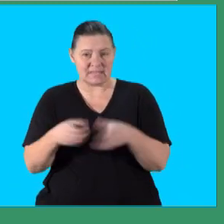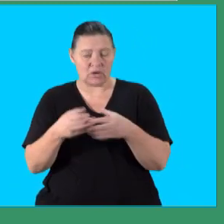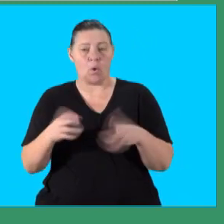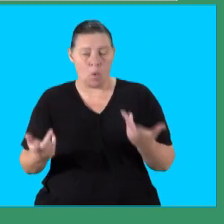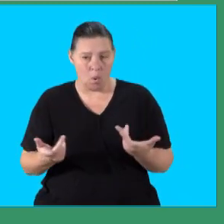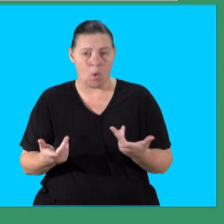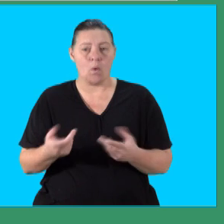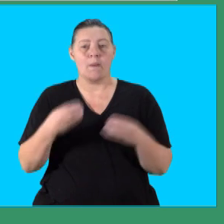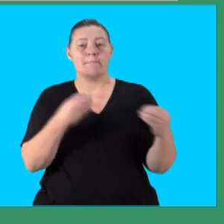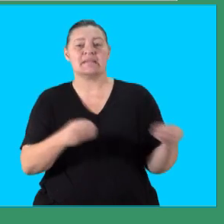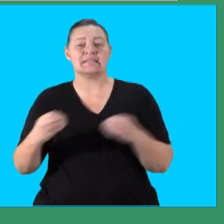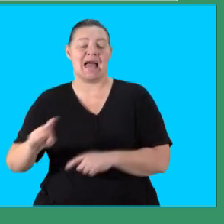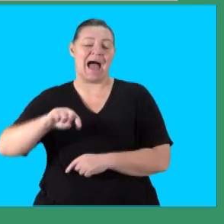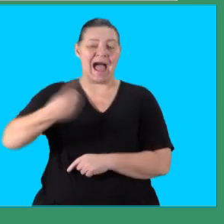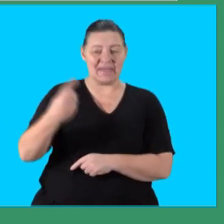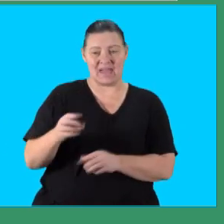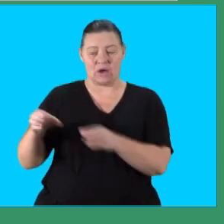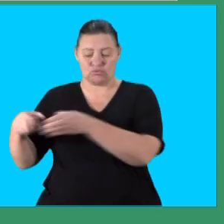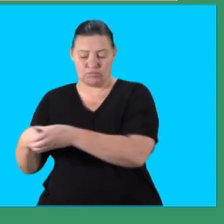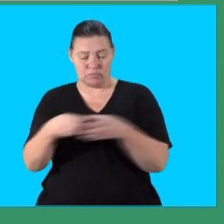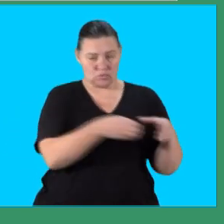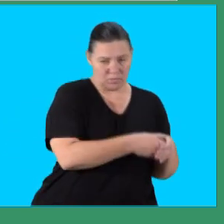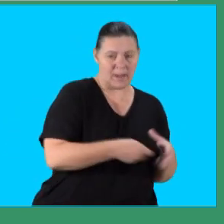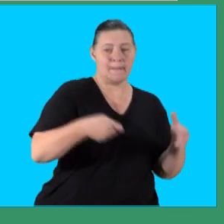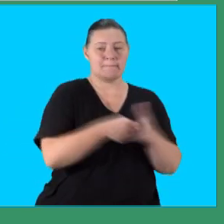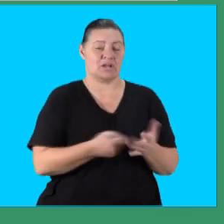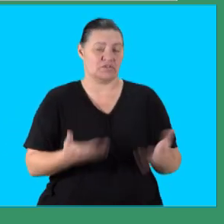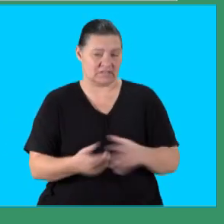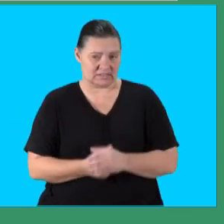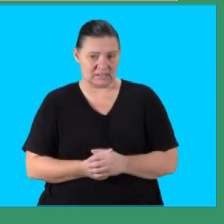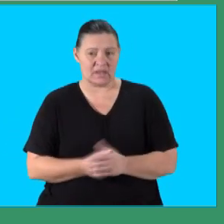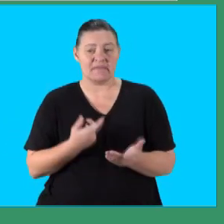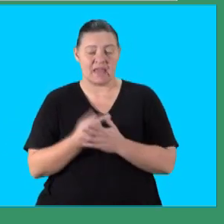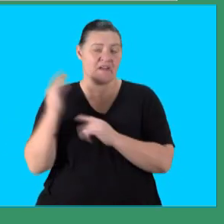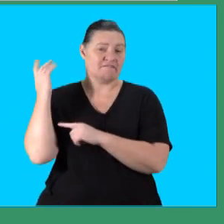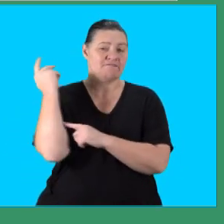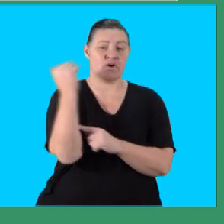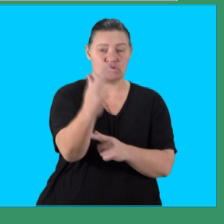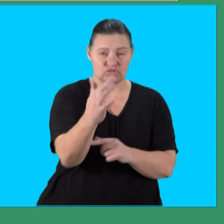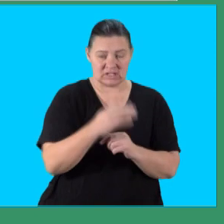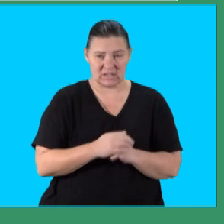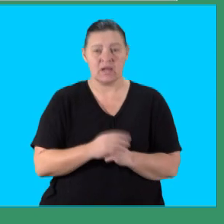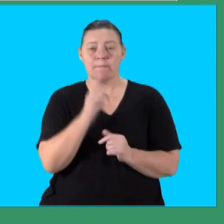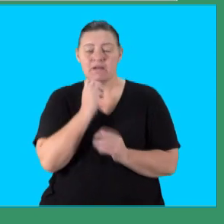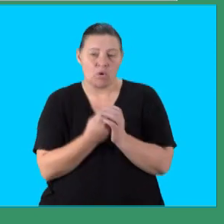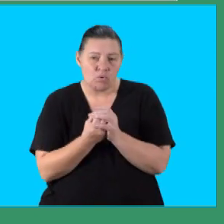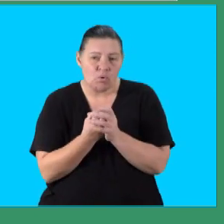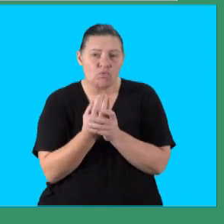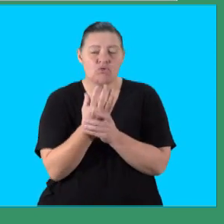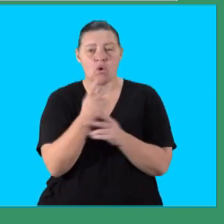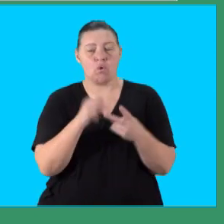from businesses in another sector. Then we have forestry, the industry of